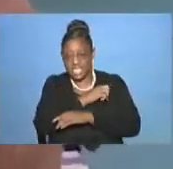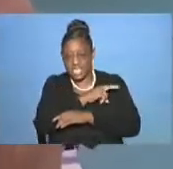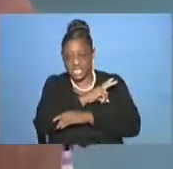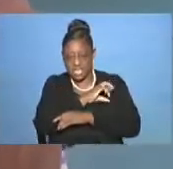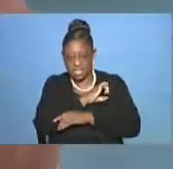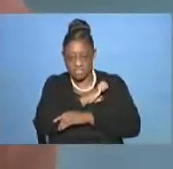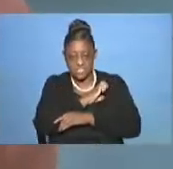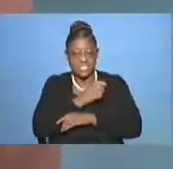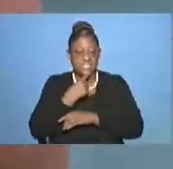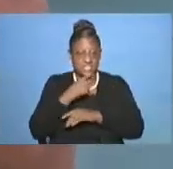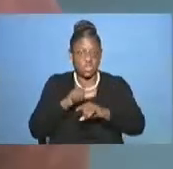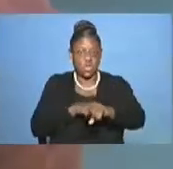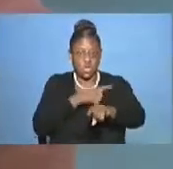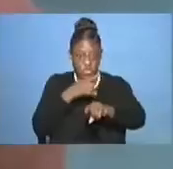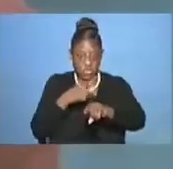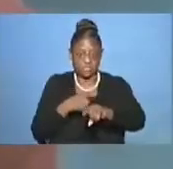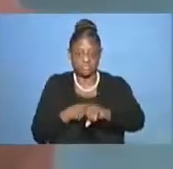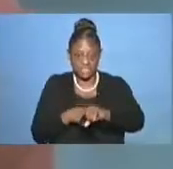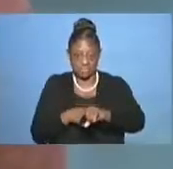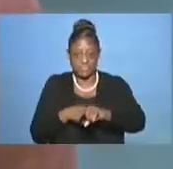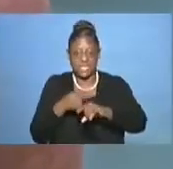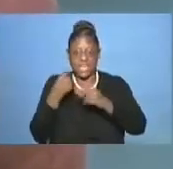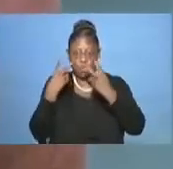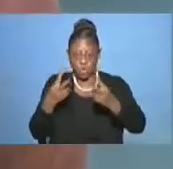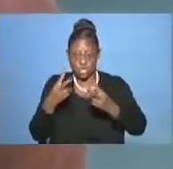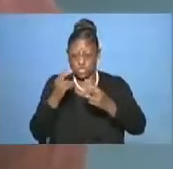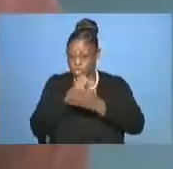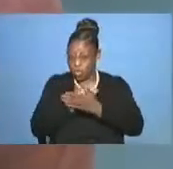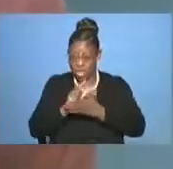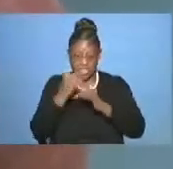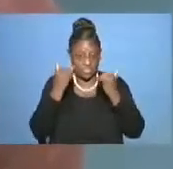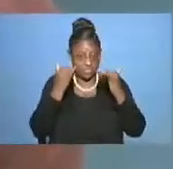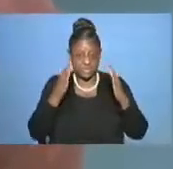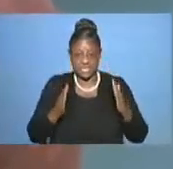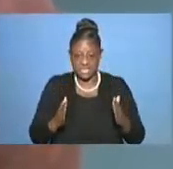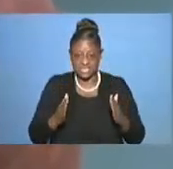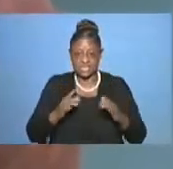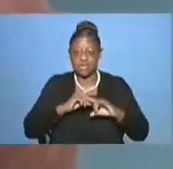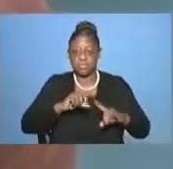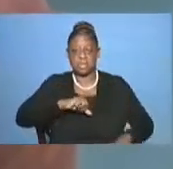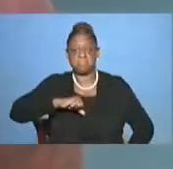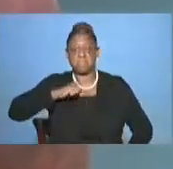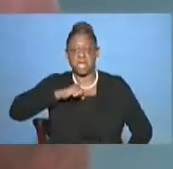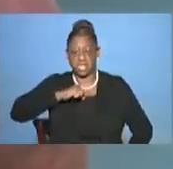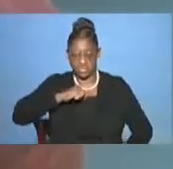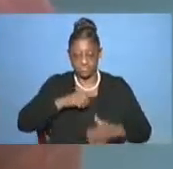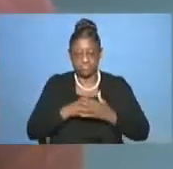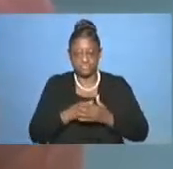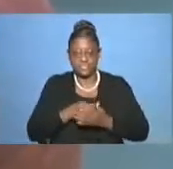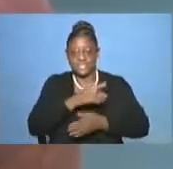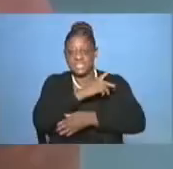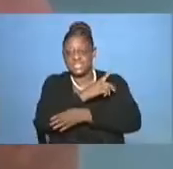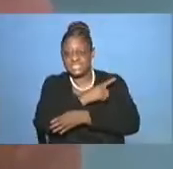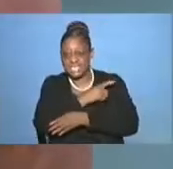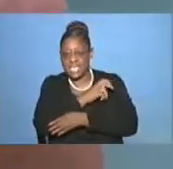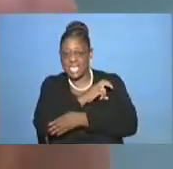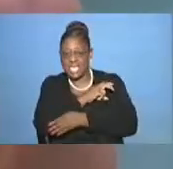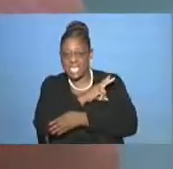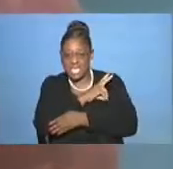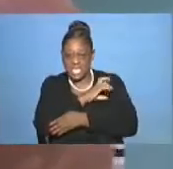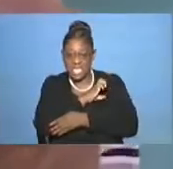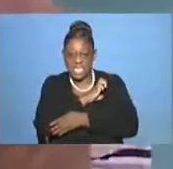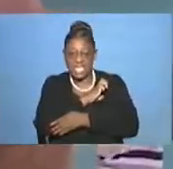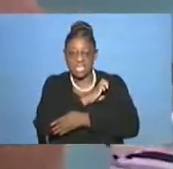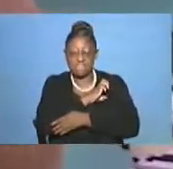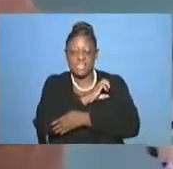longest by far, but I watch all these guys come into the program. And I just couldn't be more proud, man. There's guys like Dave Nesbitt, we on our